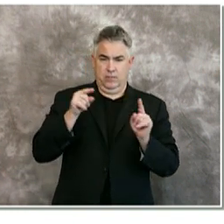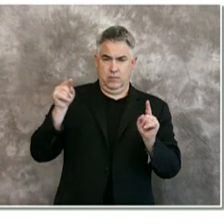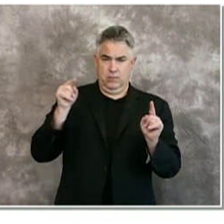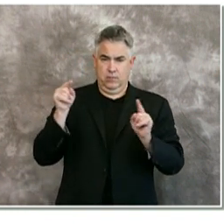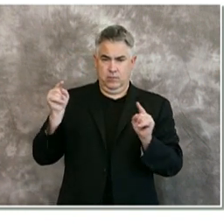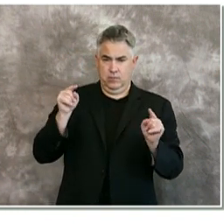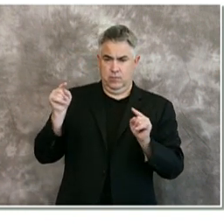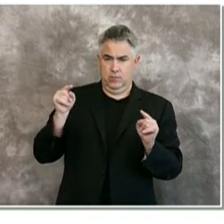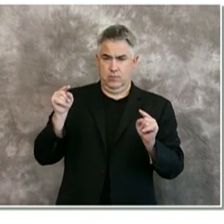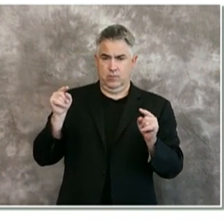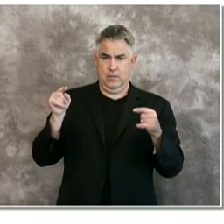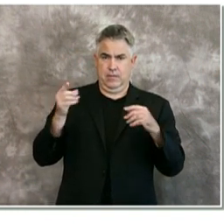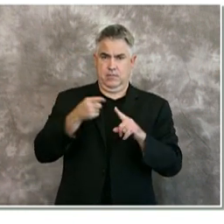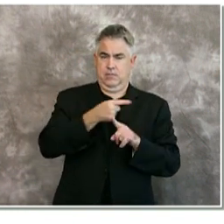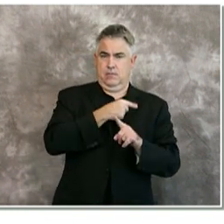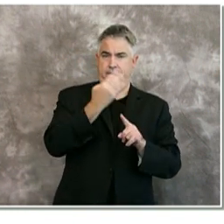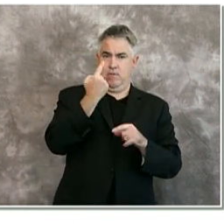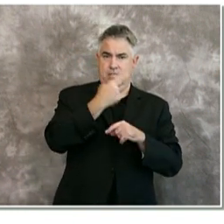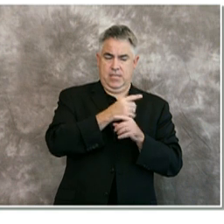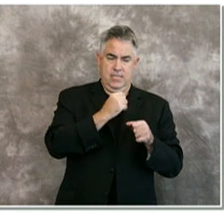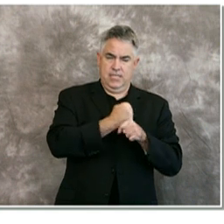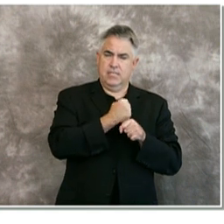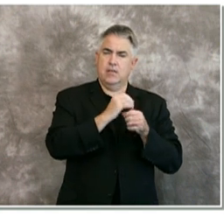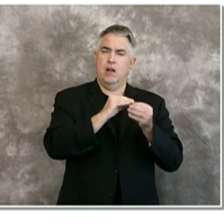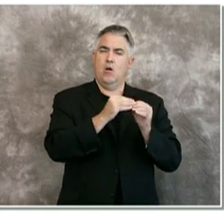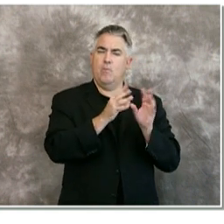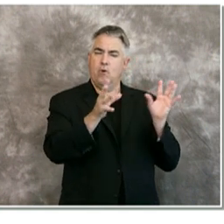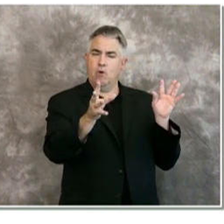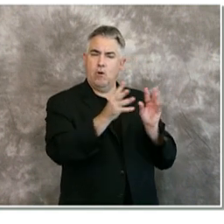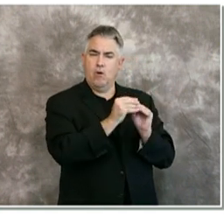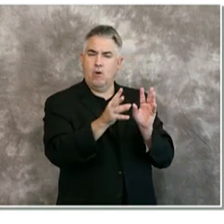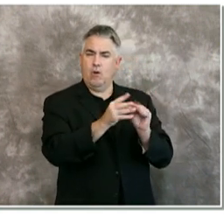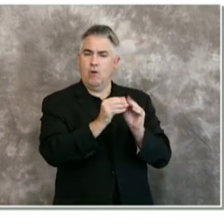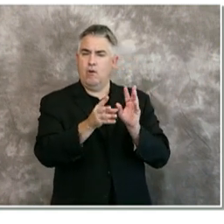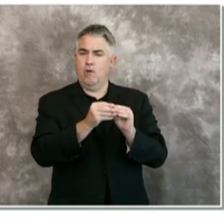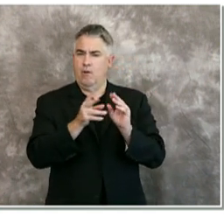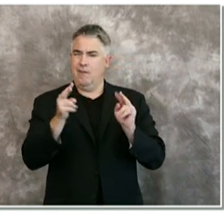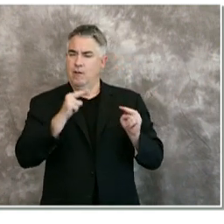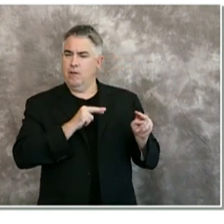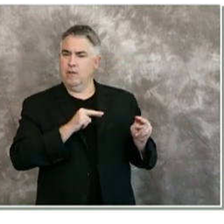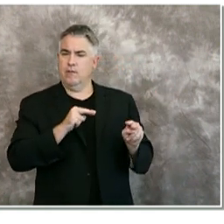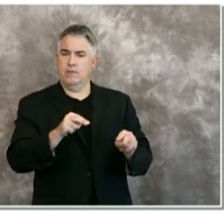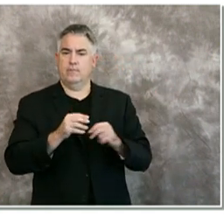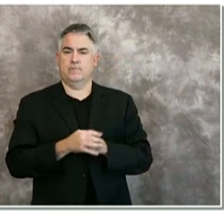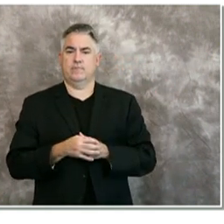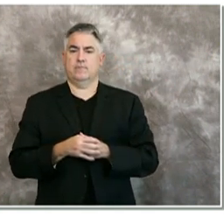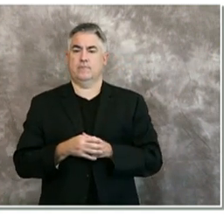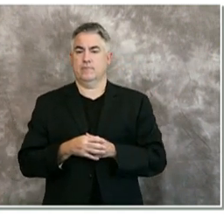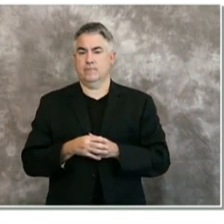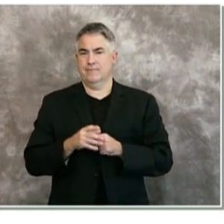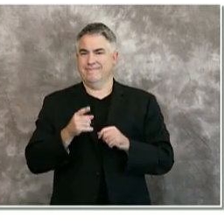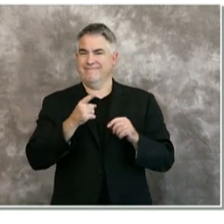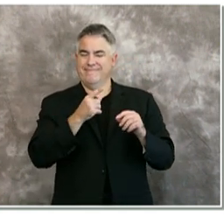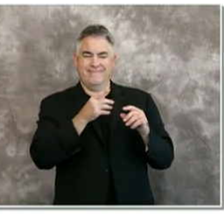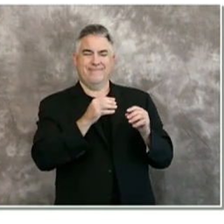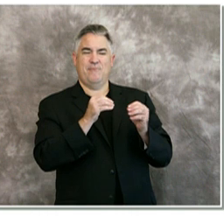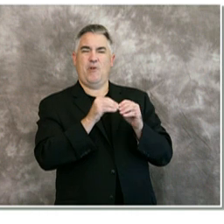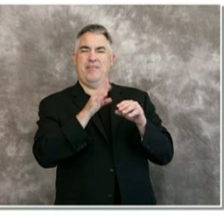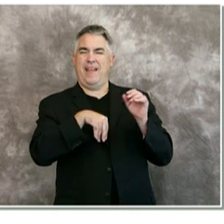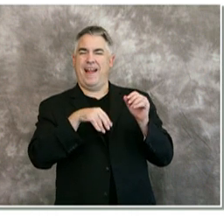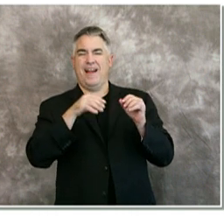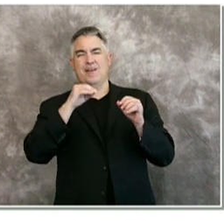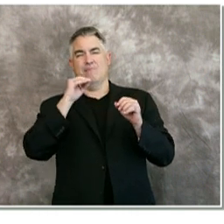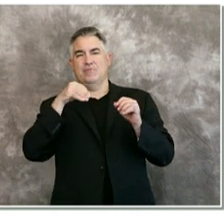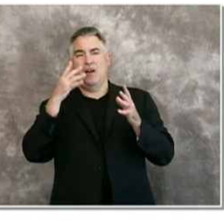days. And so it has been greater than 100.